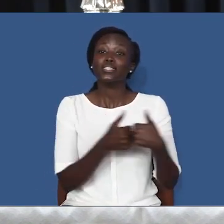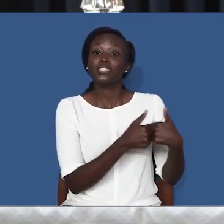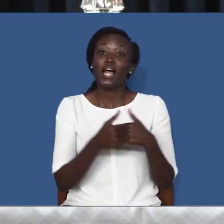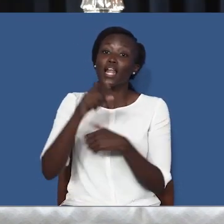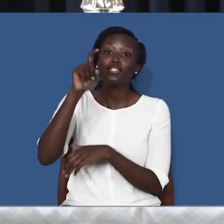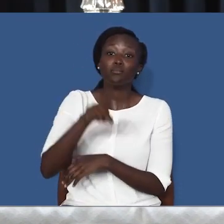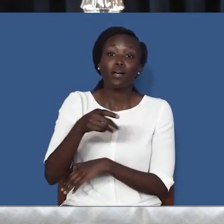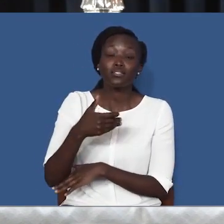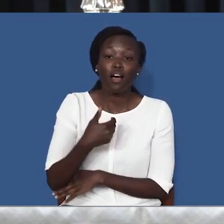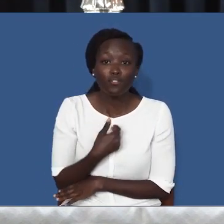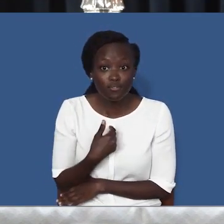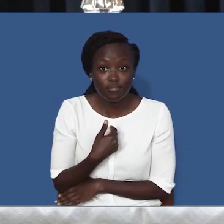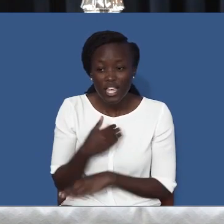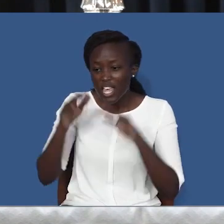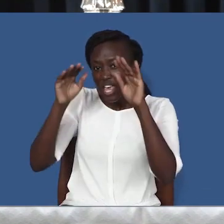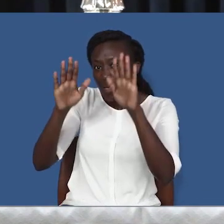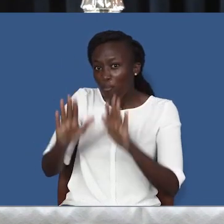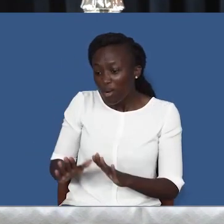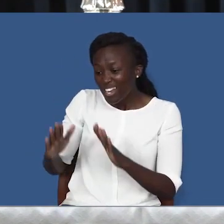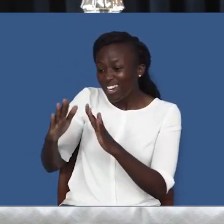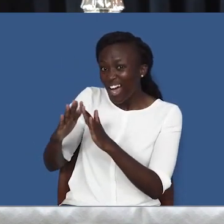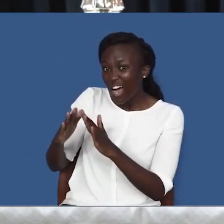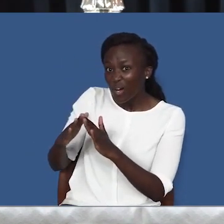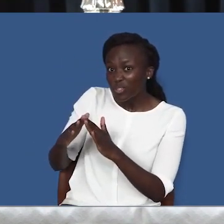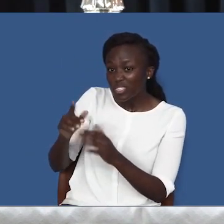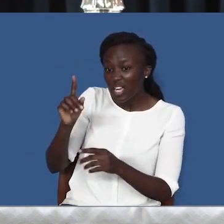of house you have.